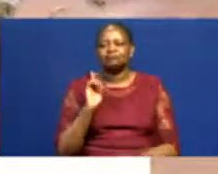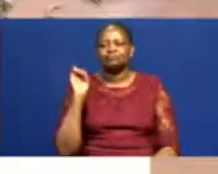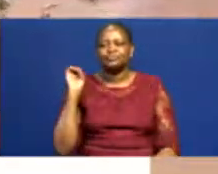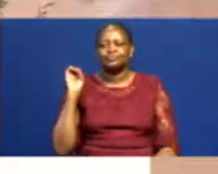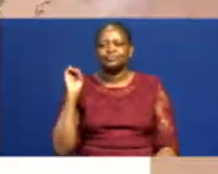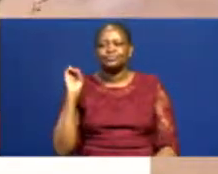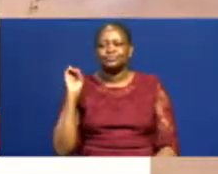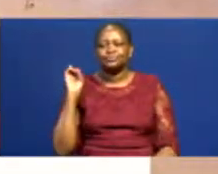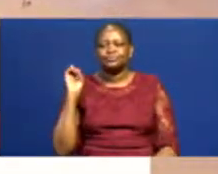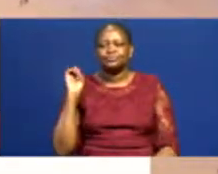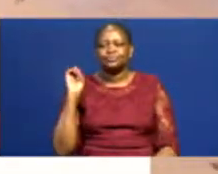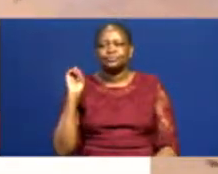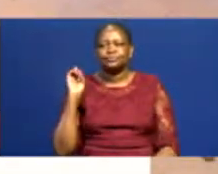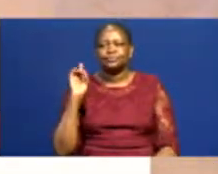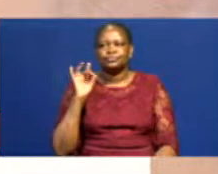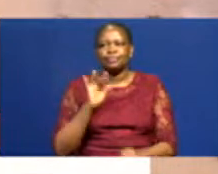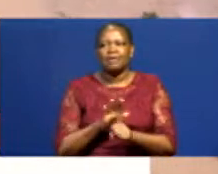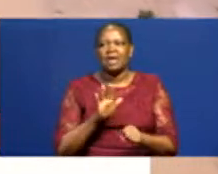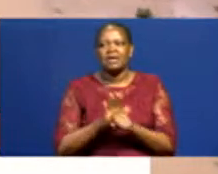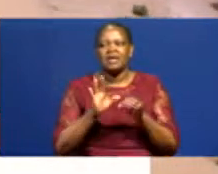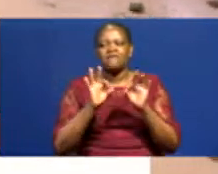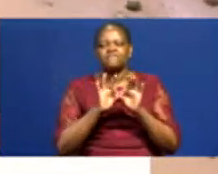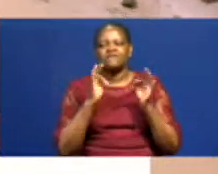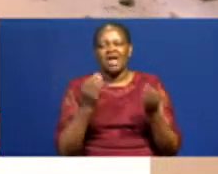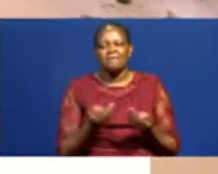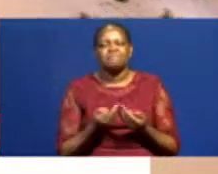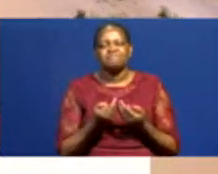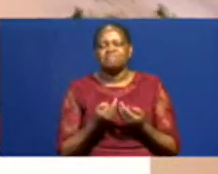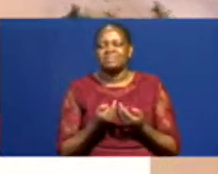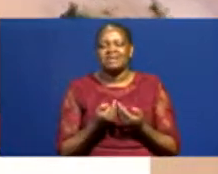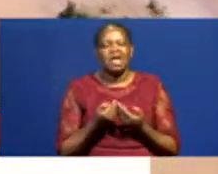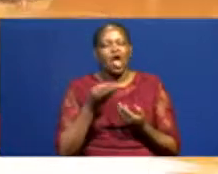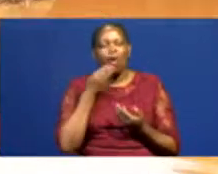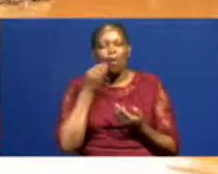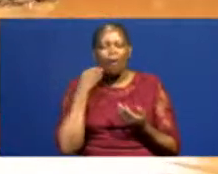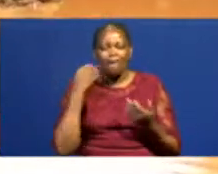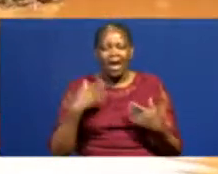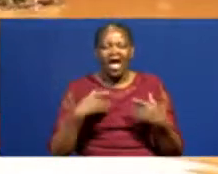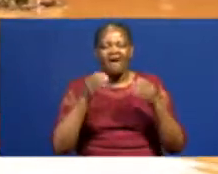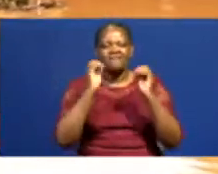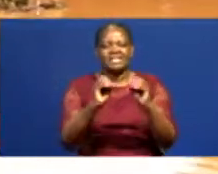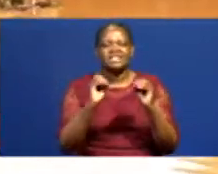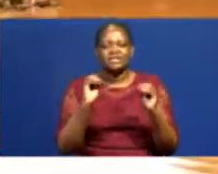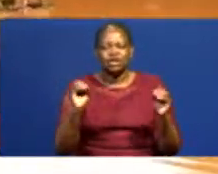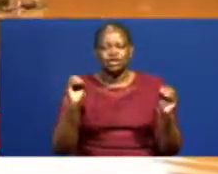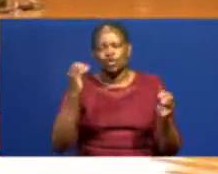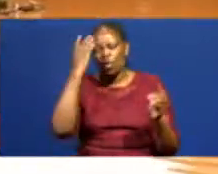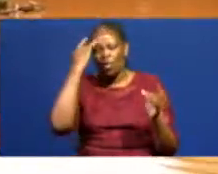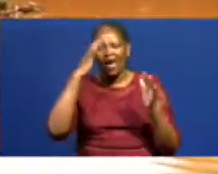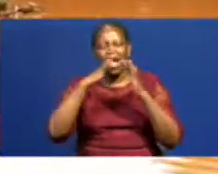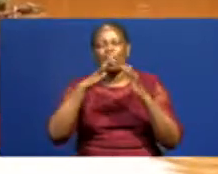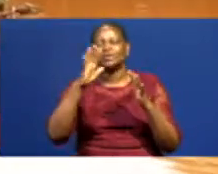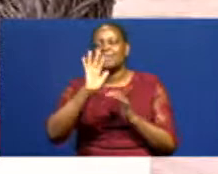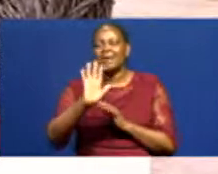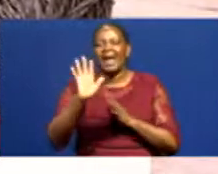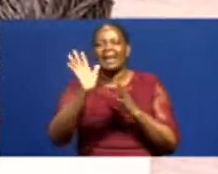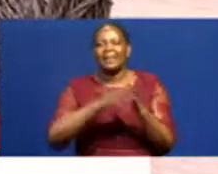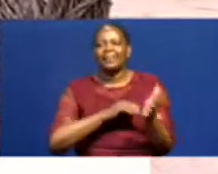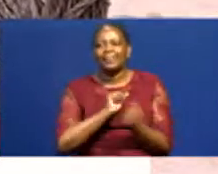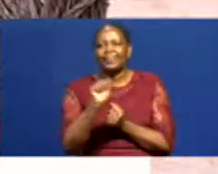Many families have been left homeless after their houses were submerged following heavy rains that are pounding different parts of the country.